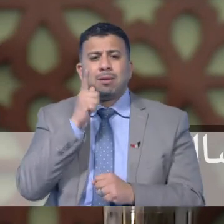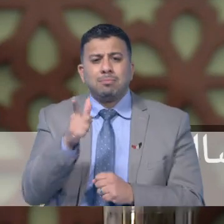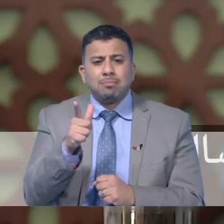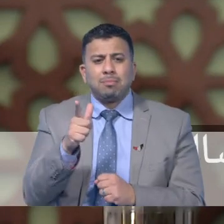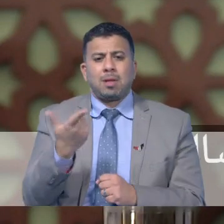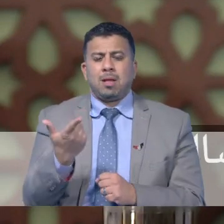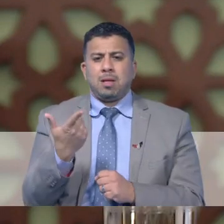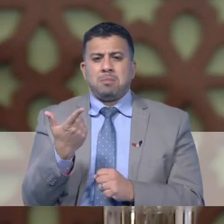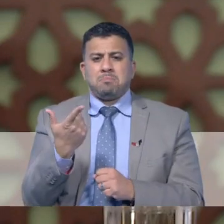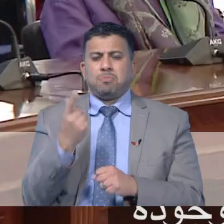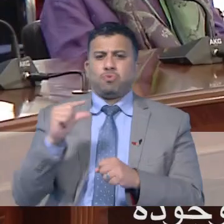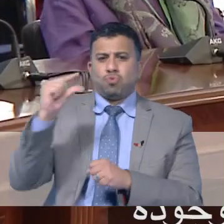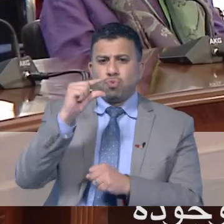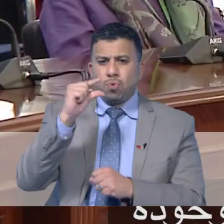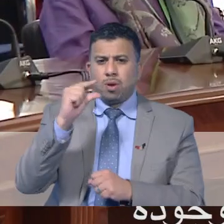in geography.